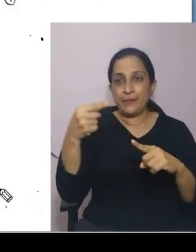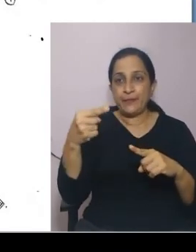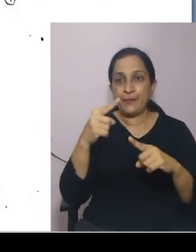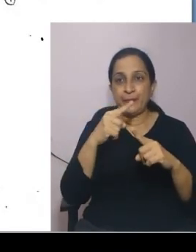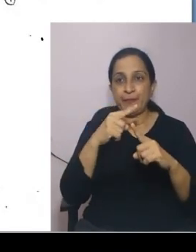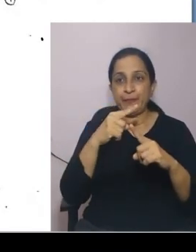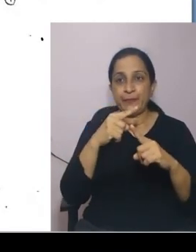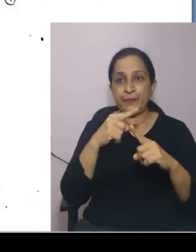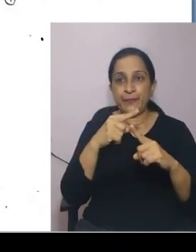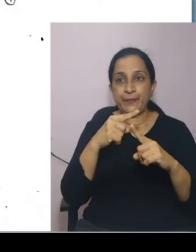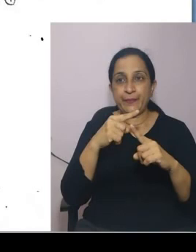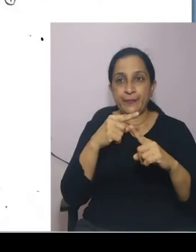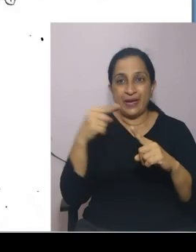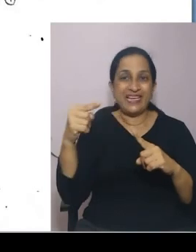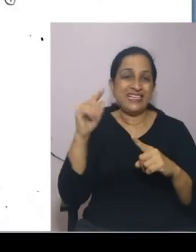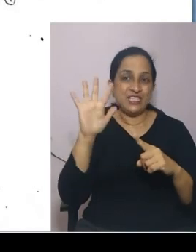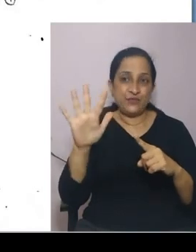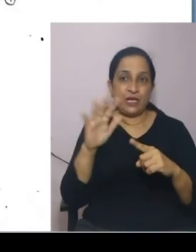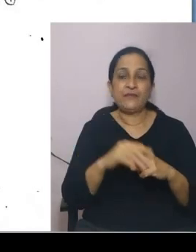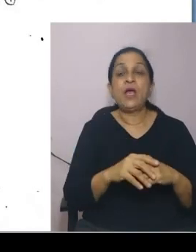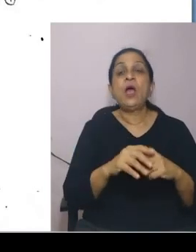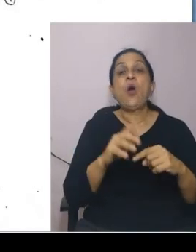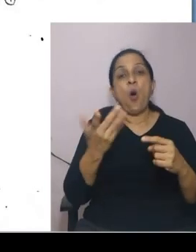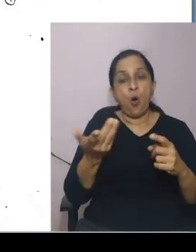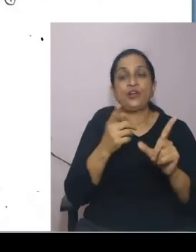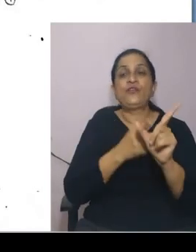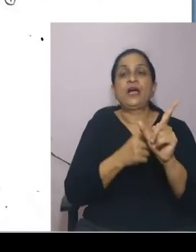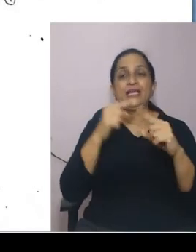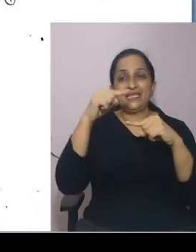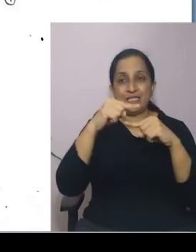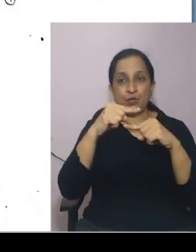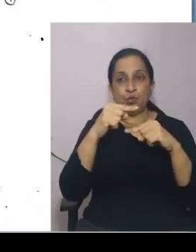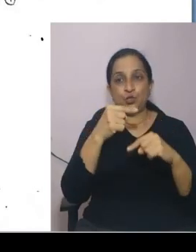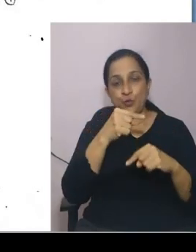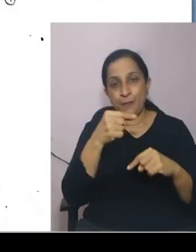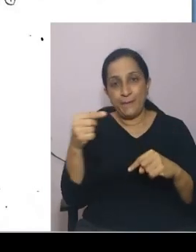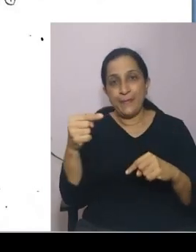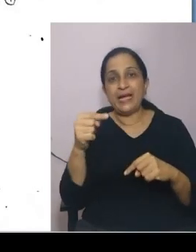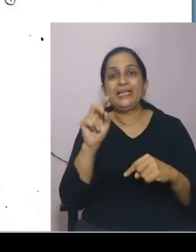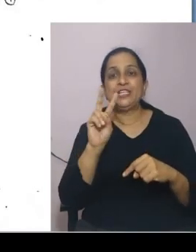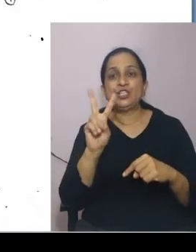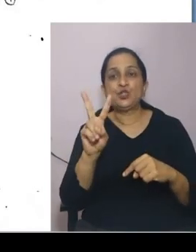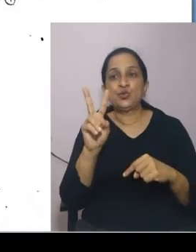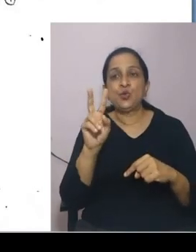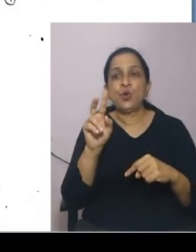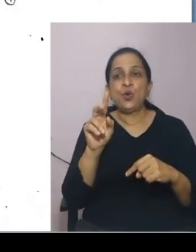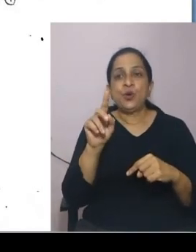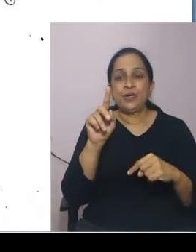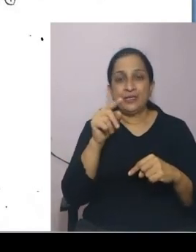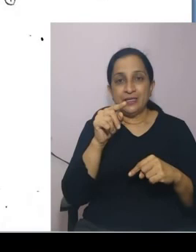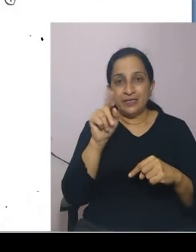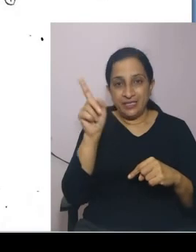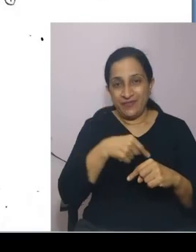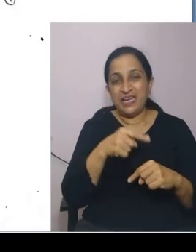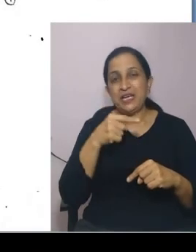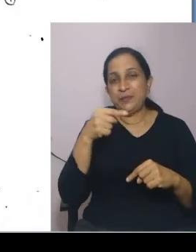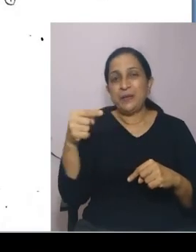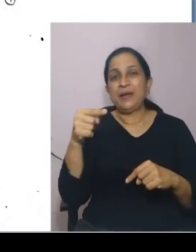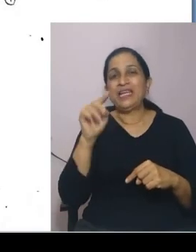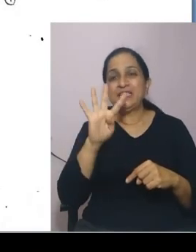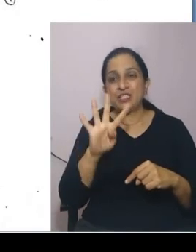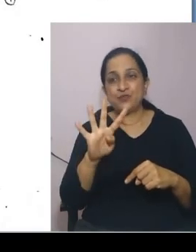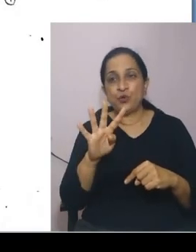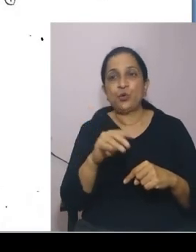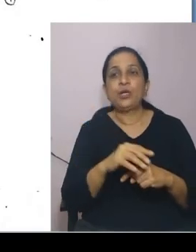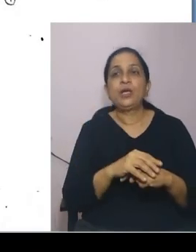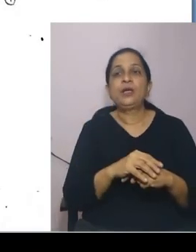minus 5, or y is equal to minus 2 by minus 4.